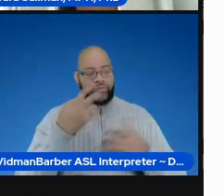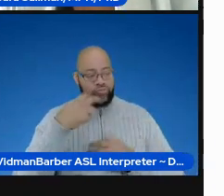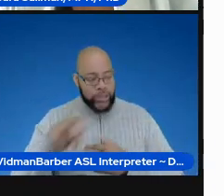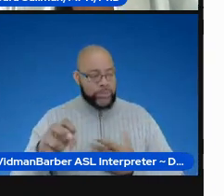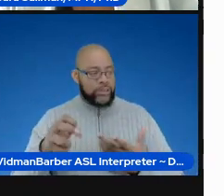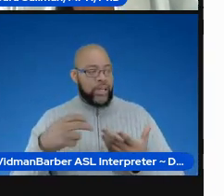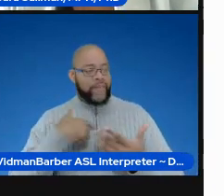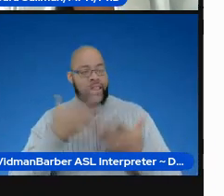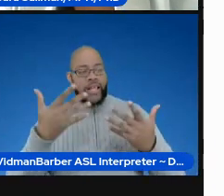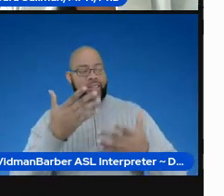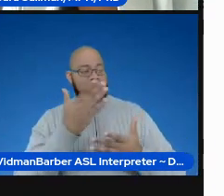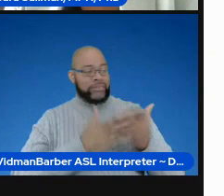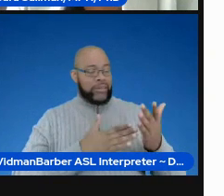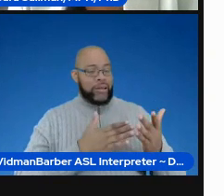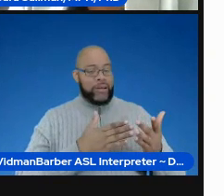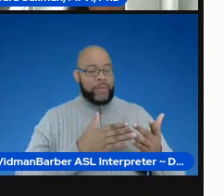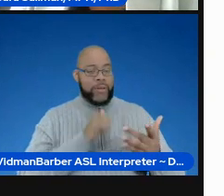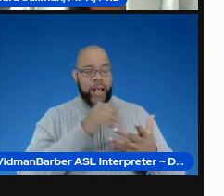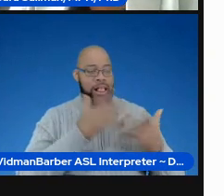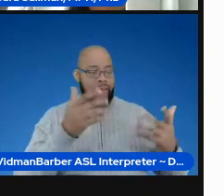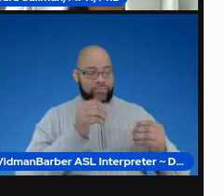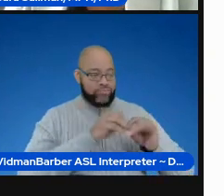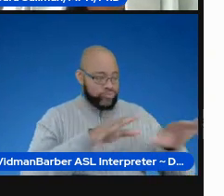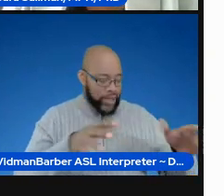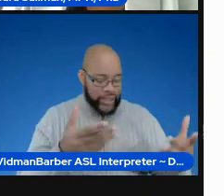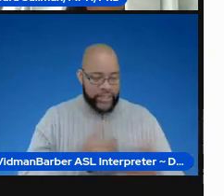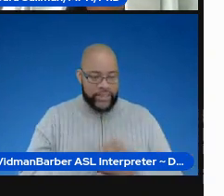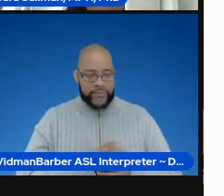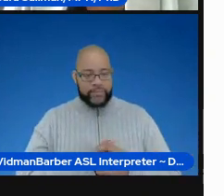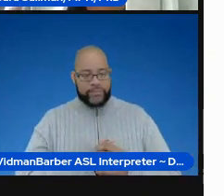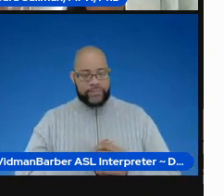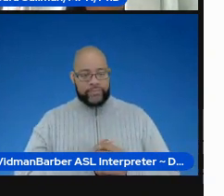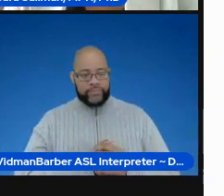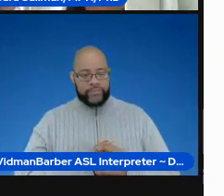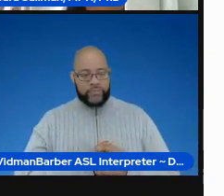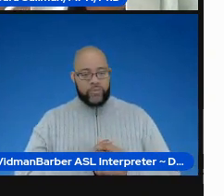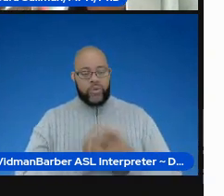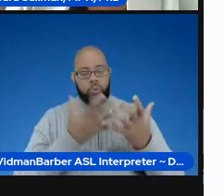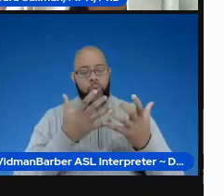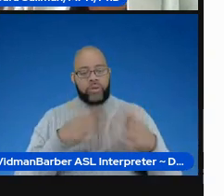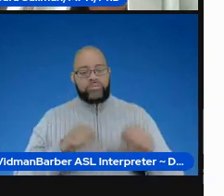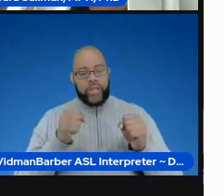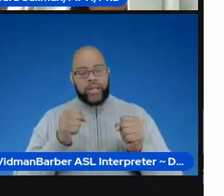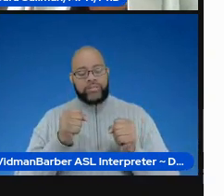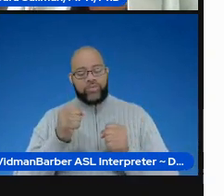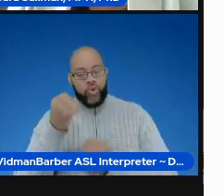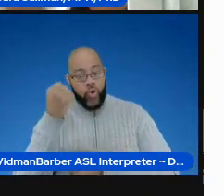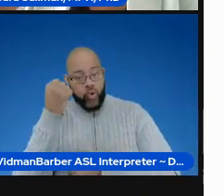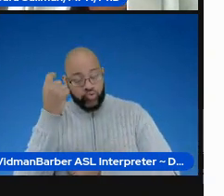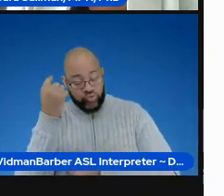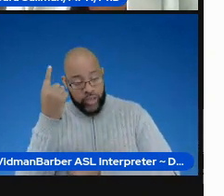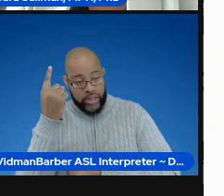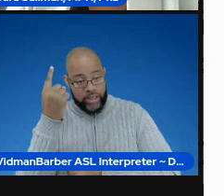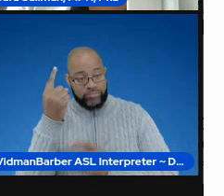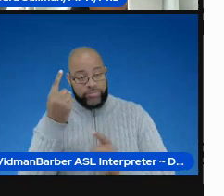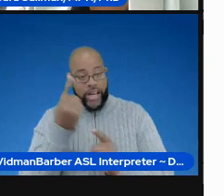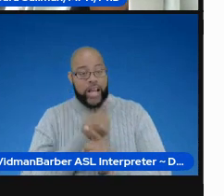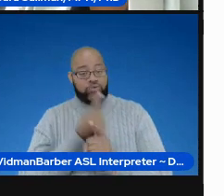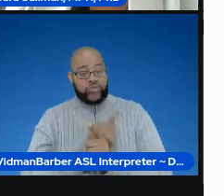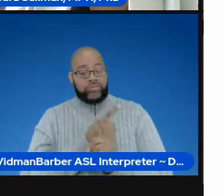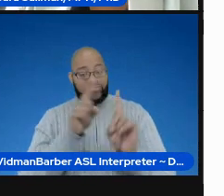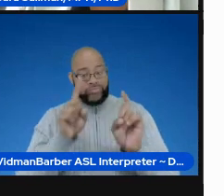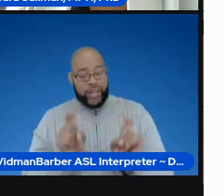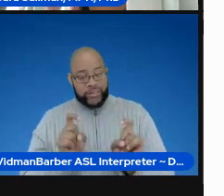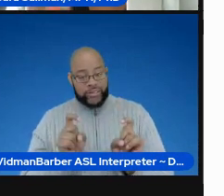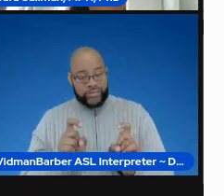where there wasn't a lot of transmission. So we wanted to take into account the accuracy of the test